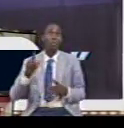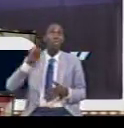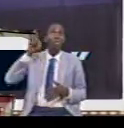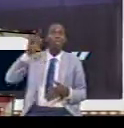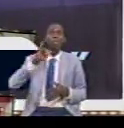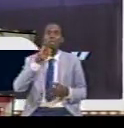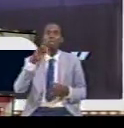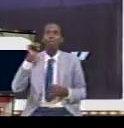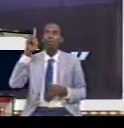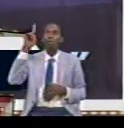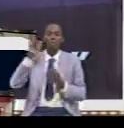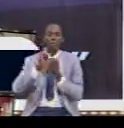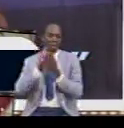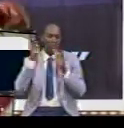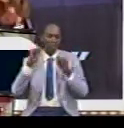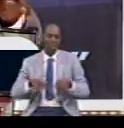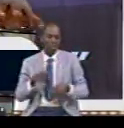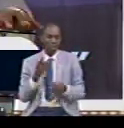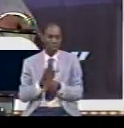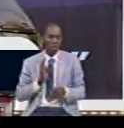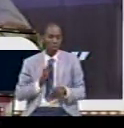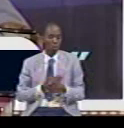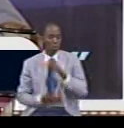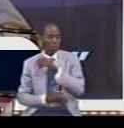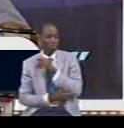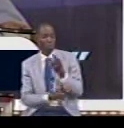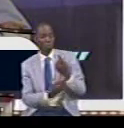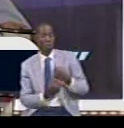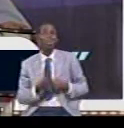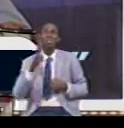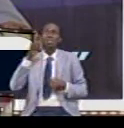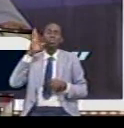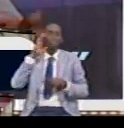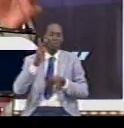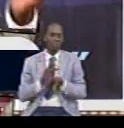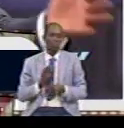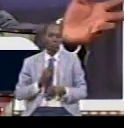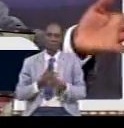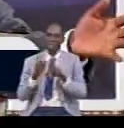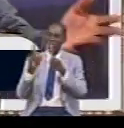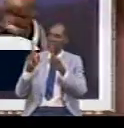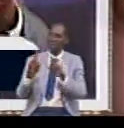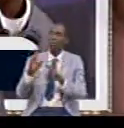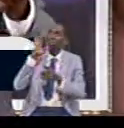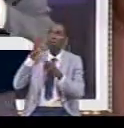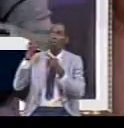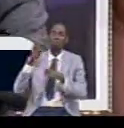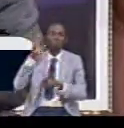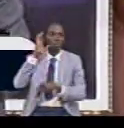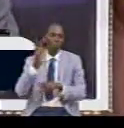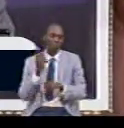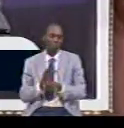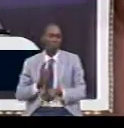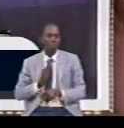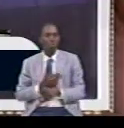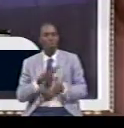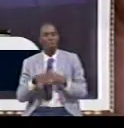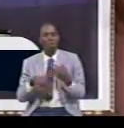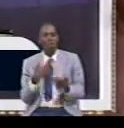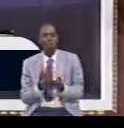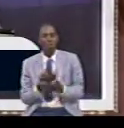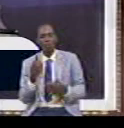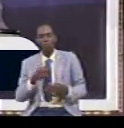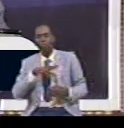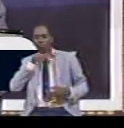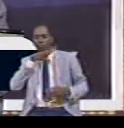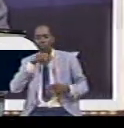keep us. Temptation will come, he'll keep us. Trials will come, he'll keep us. And all the pollutions of the world try to come into